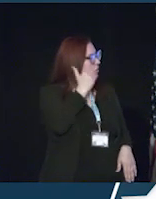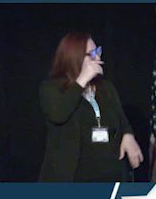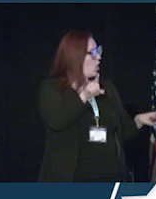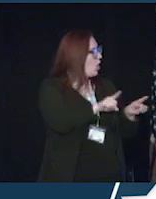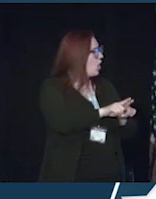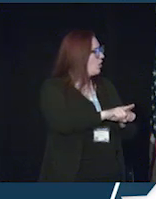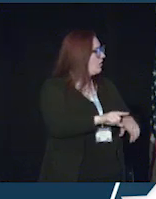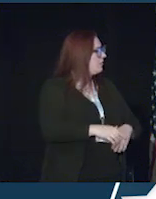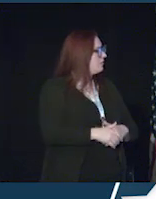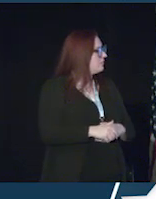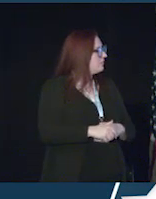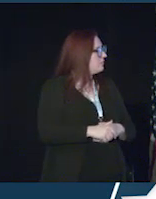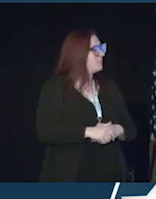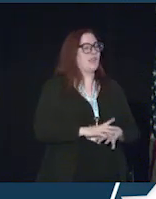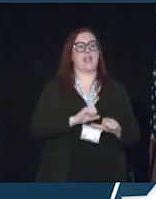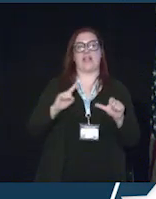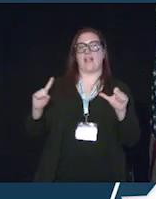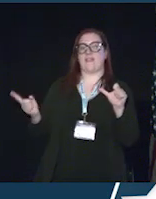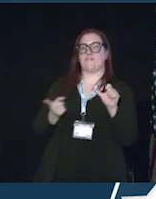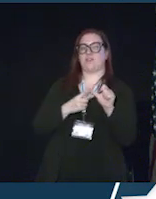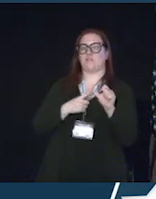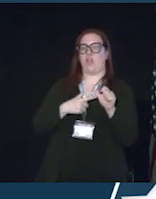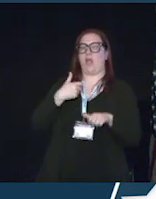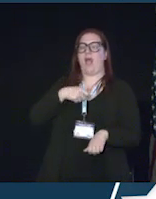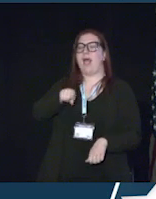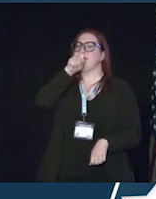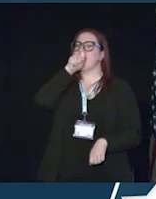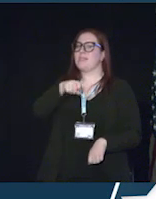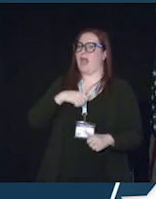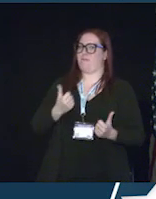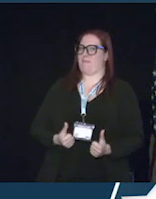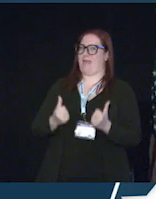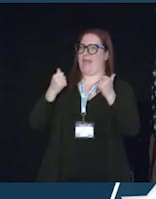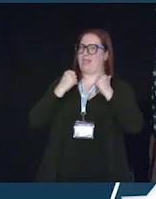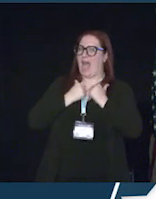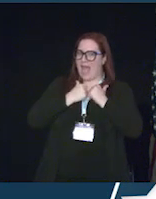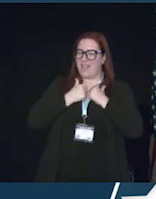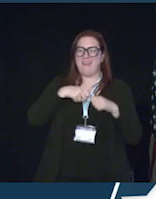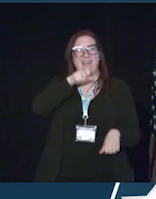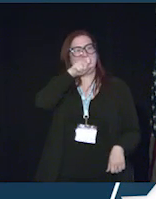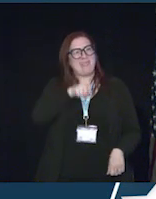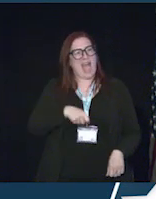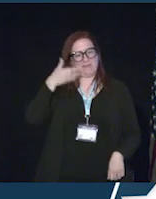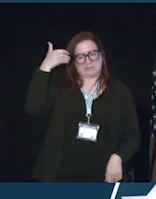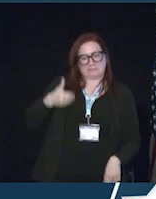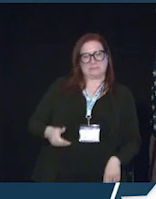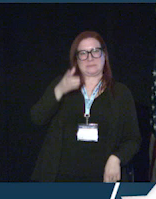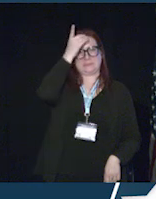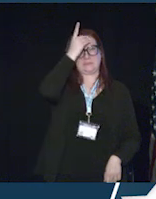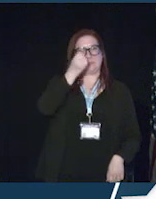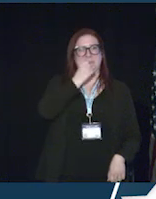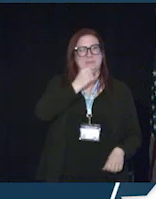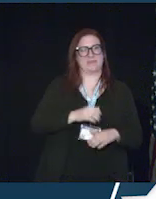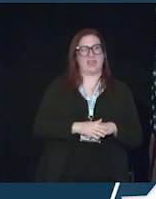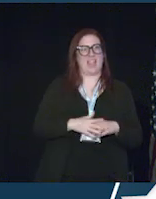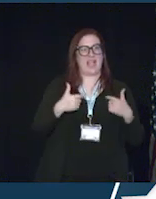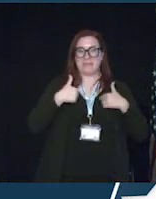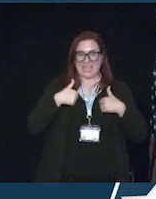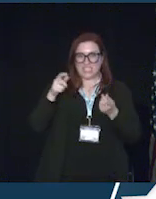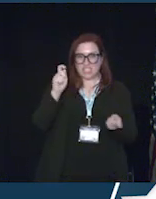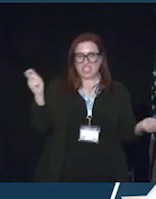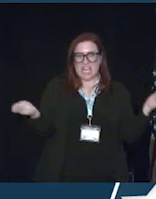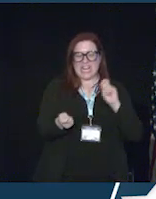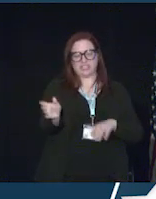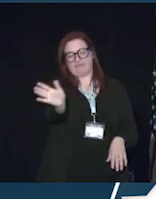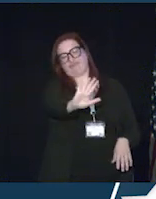Well, first of all, I love my life. I love having Down syndrome. And I would have changed it for